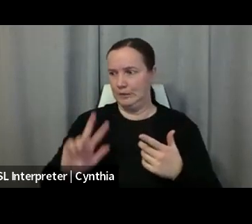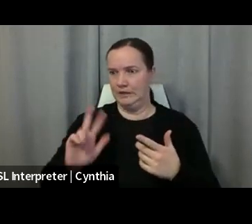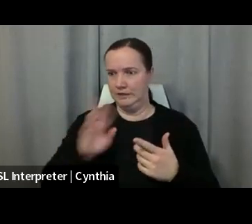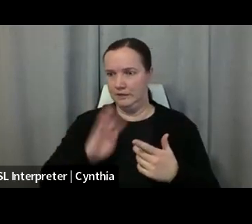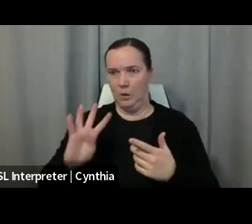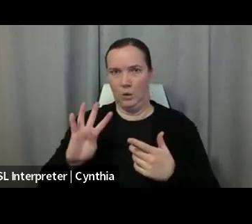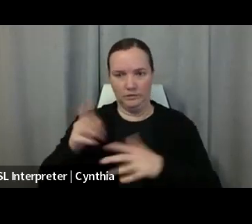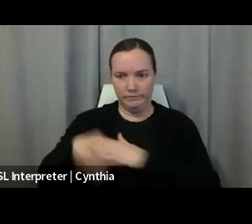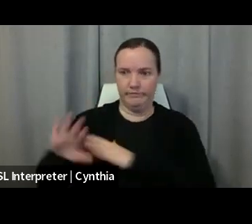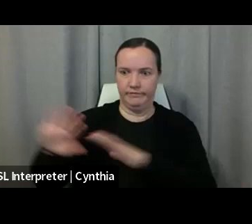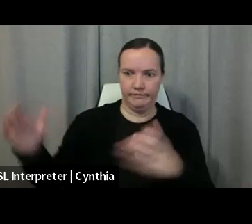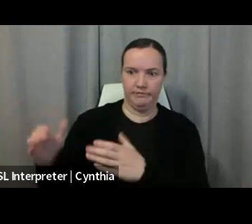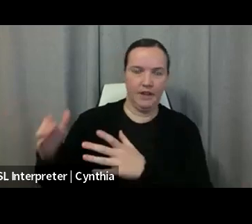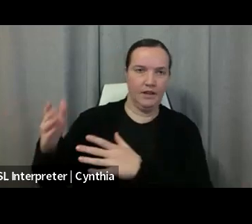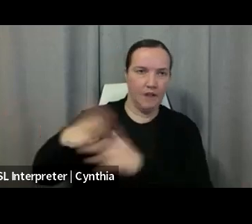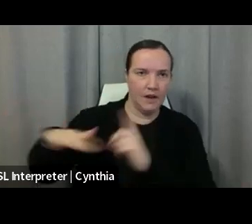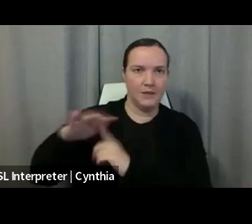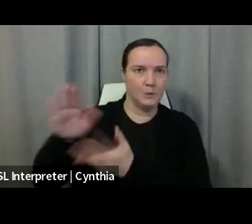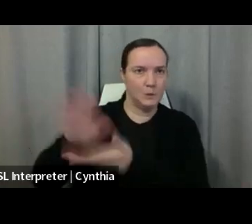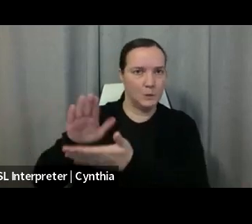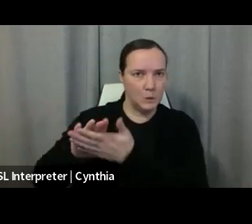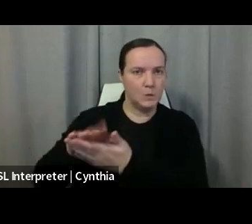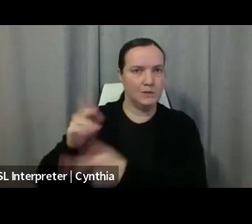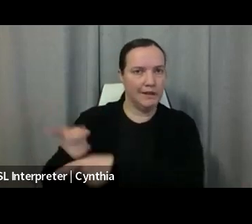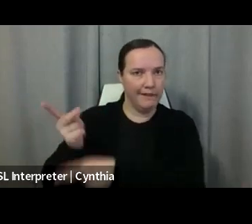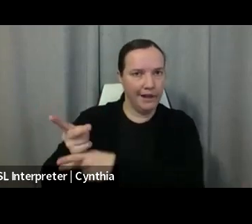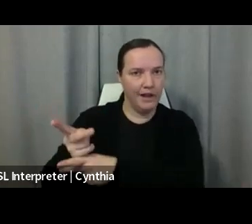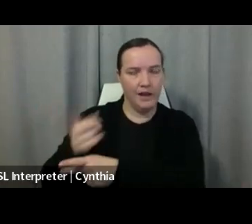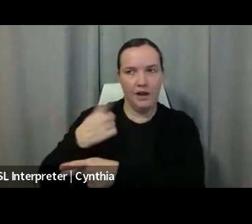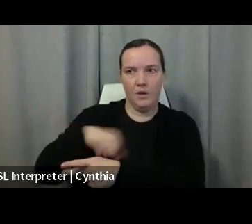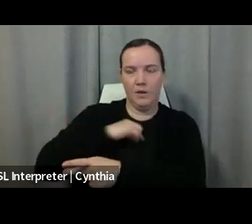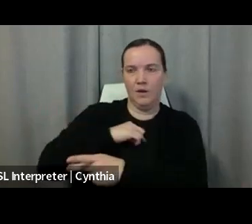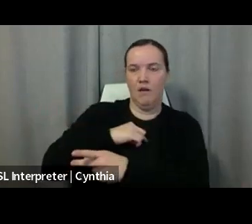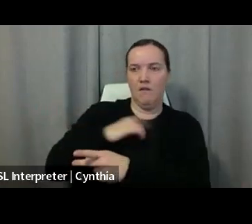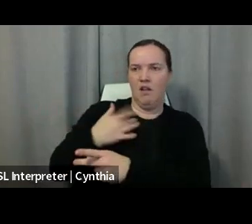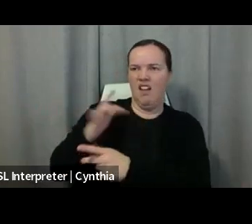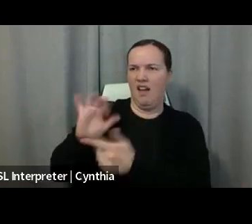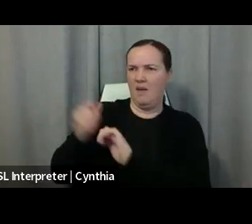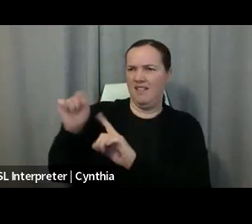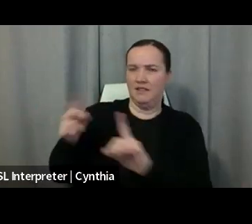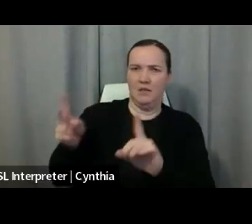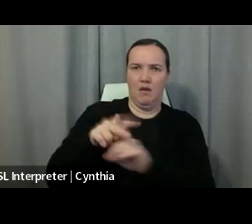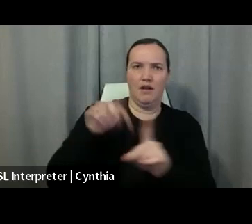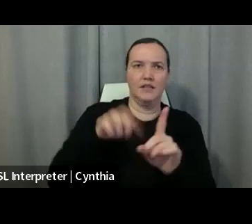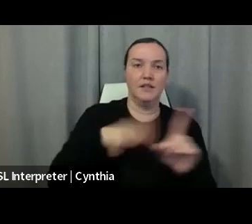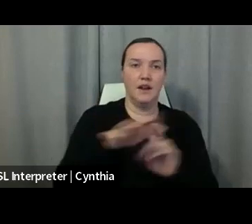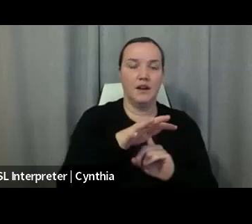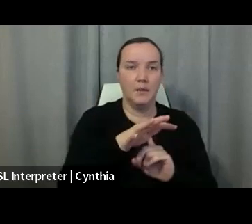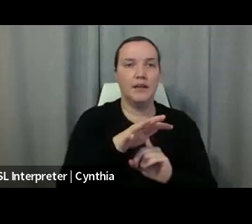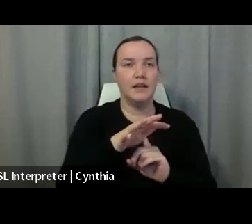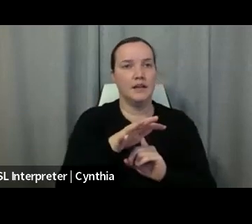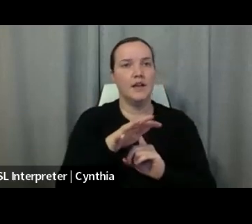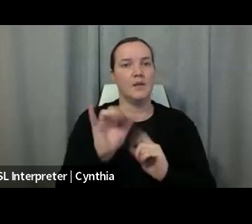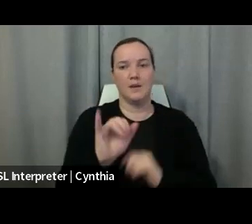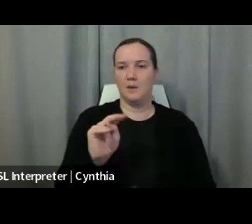of collective environments, but it's about how do we revisit it and say, what does it mean in these environments? And what does it mean when there's nuance? So let's keep going on with